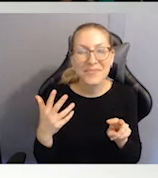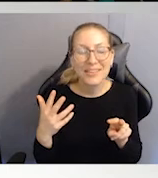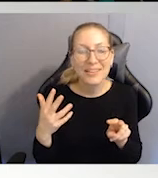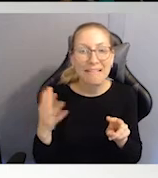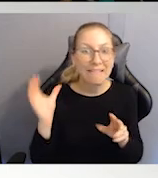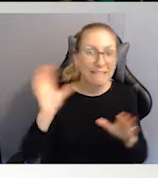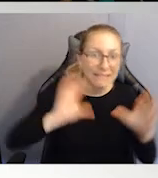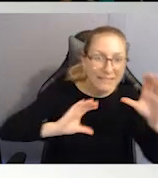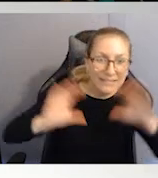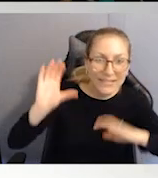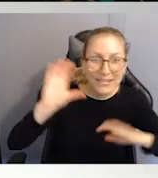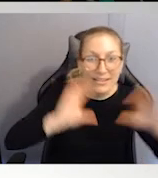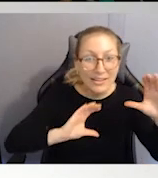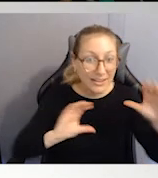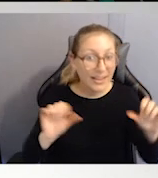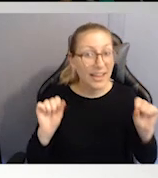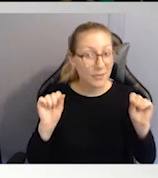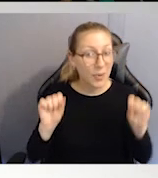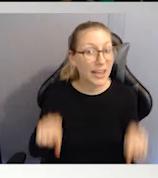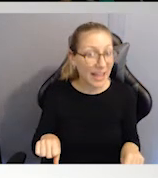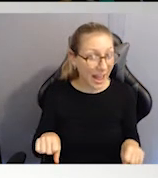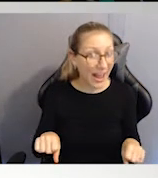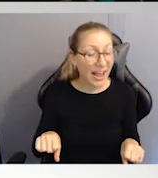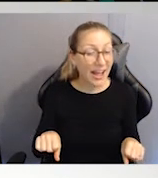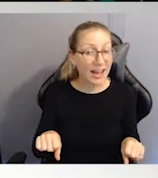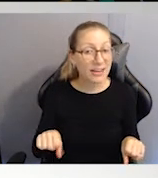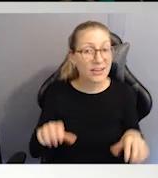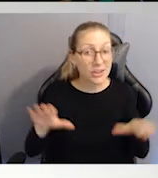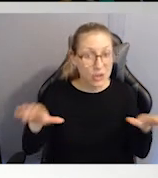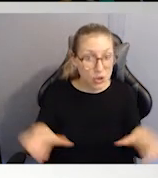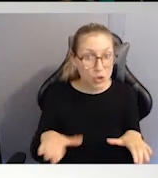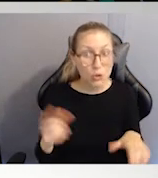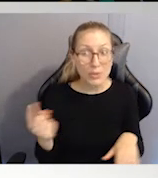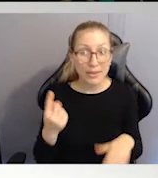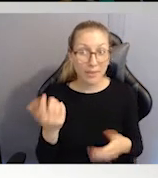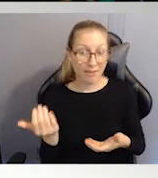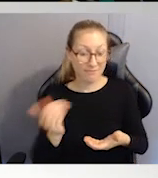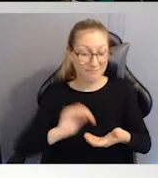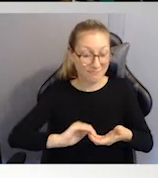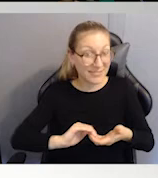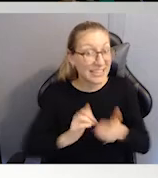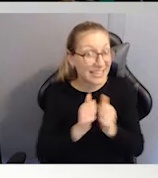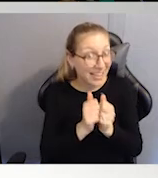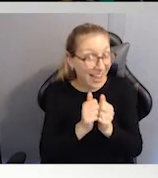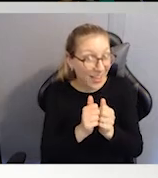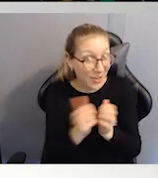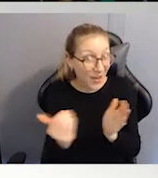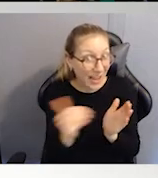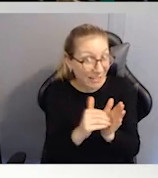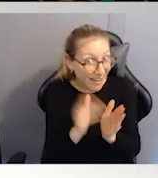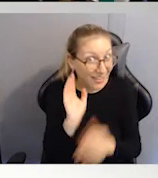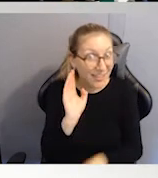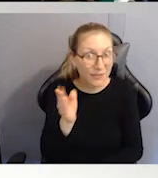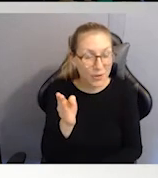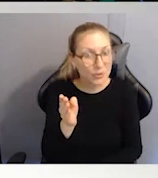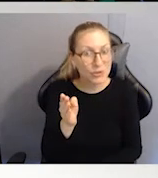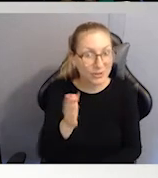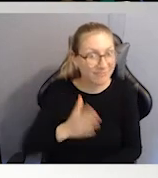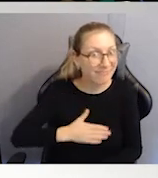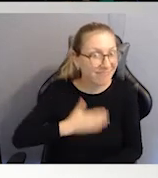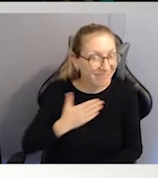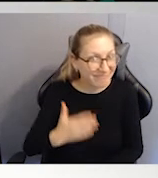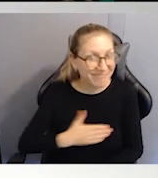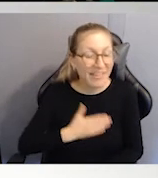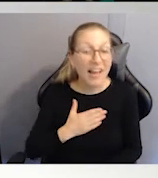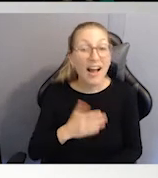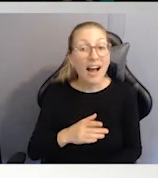explore if we can also do something together virtually in future. In fact, I was